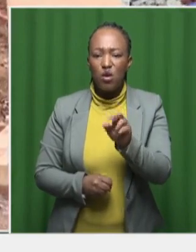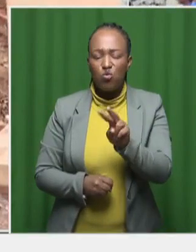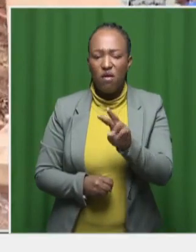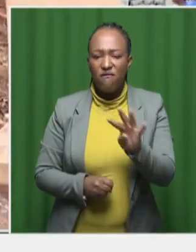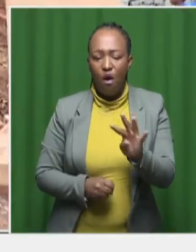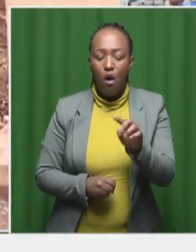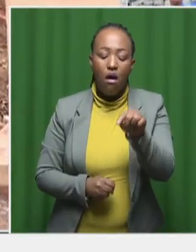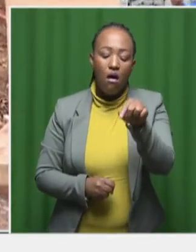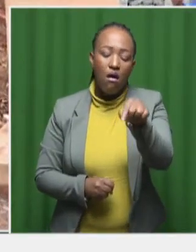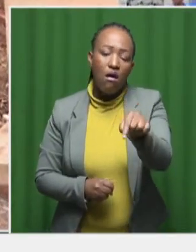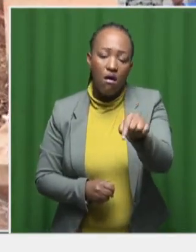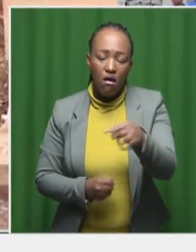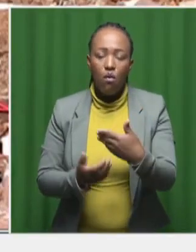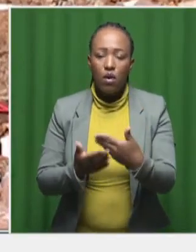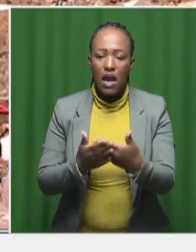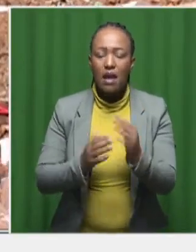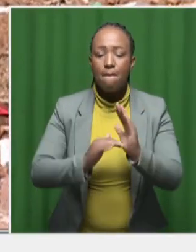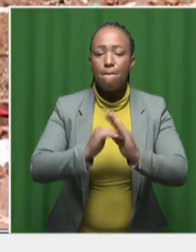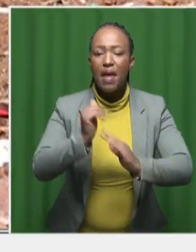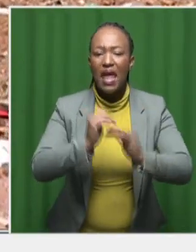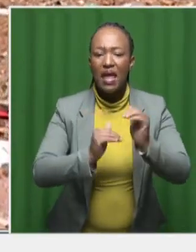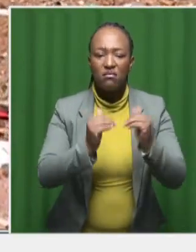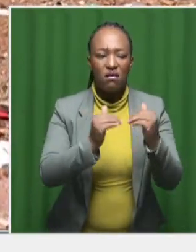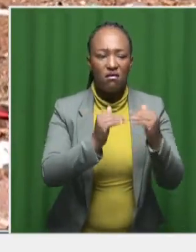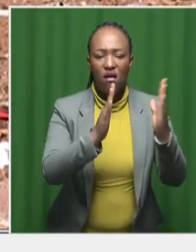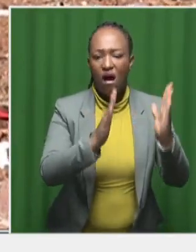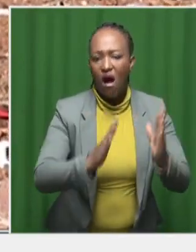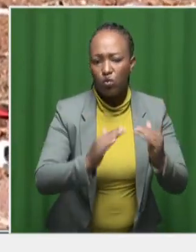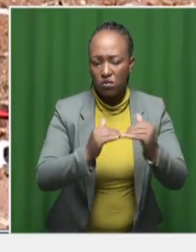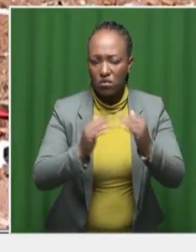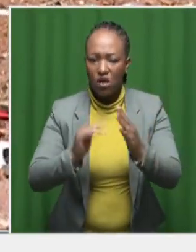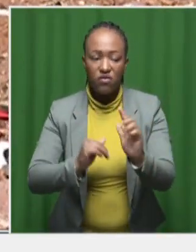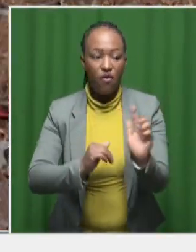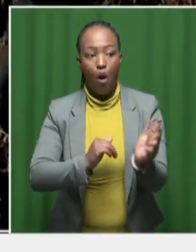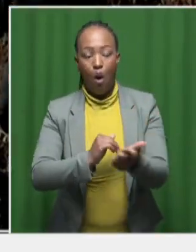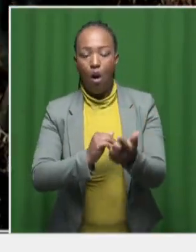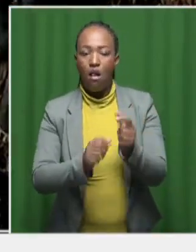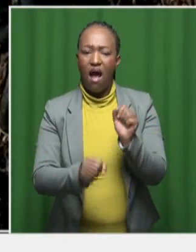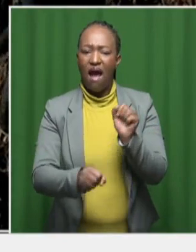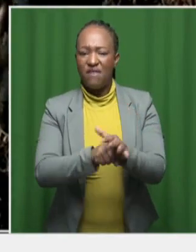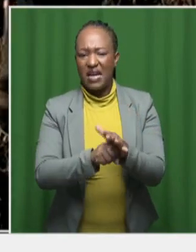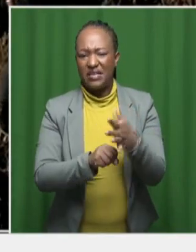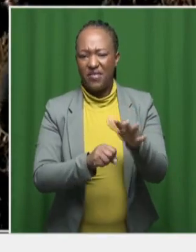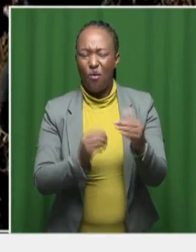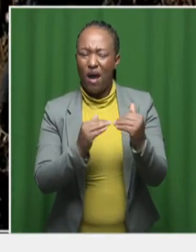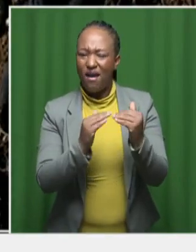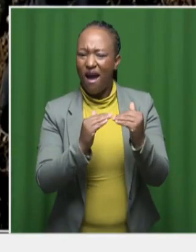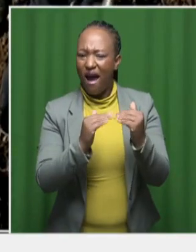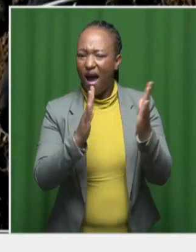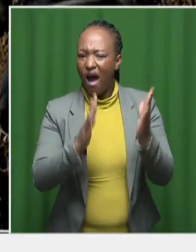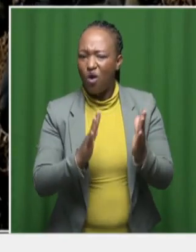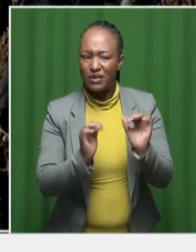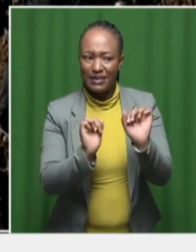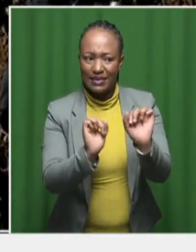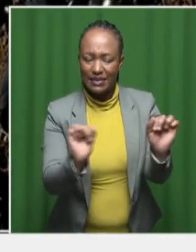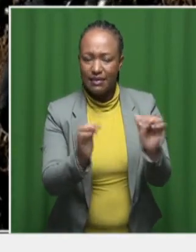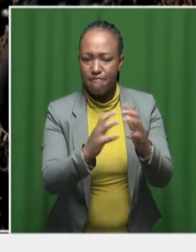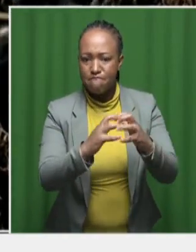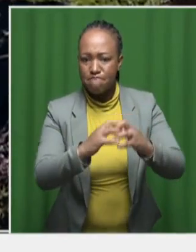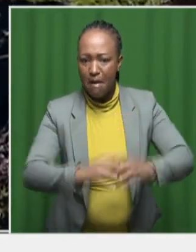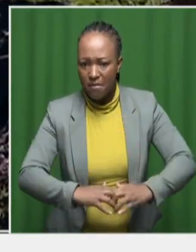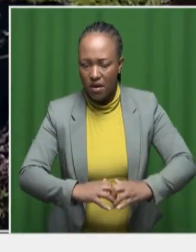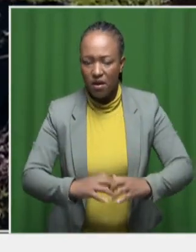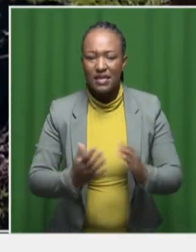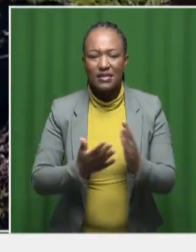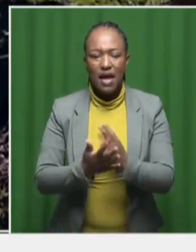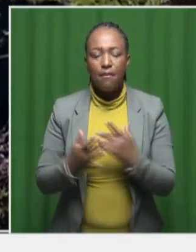in a position to build houses for all of them, those who were affected, including those who were not residing in community